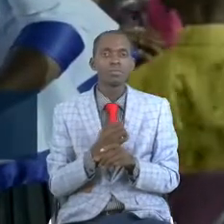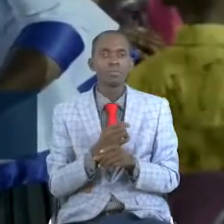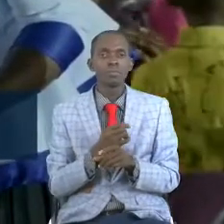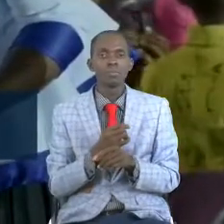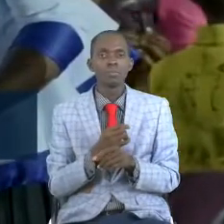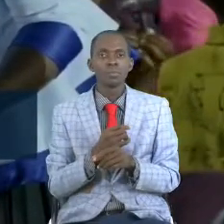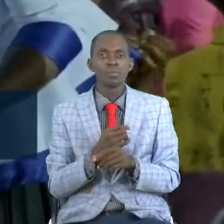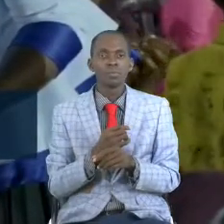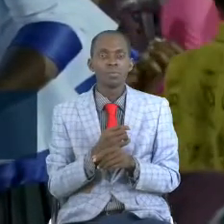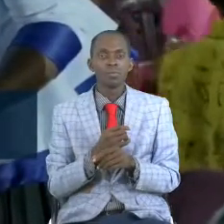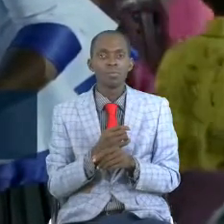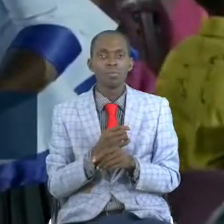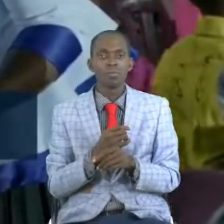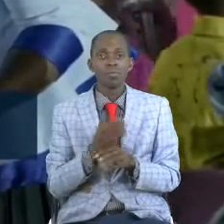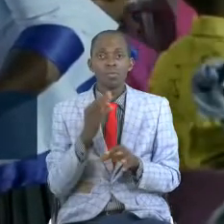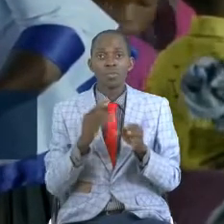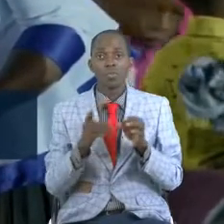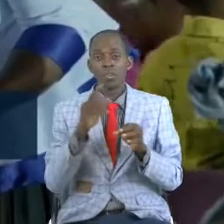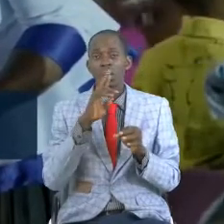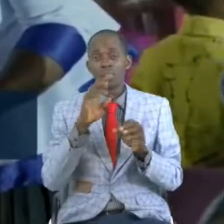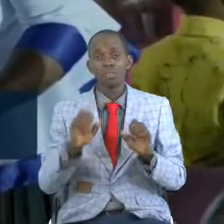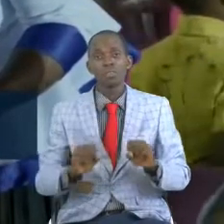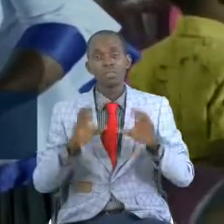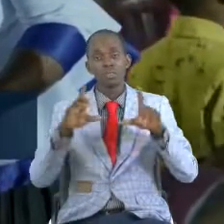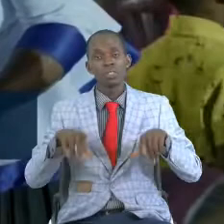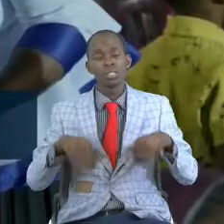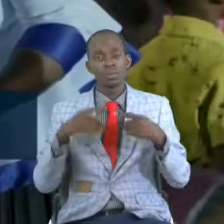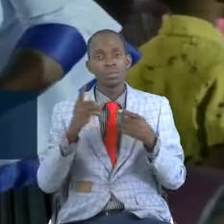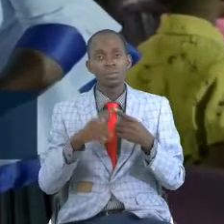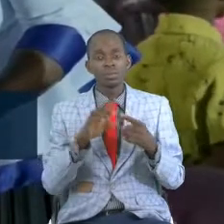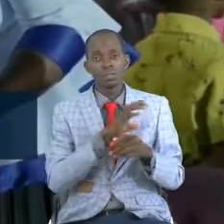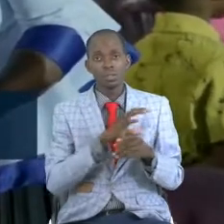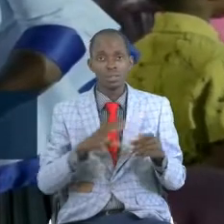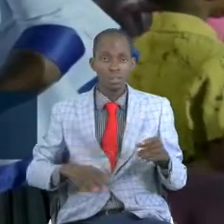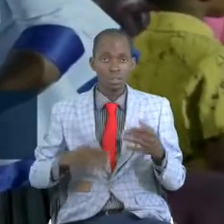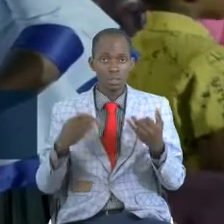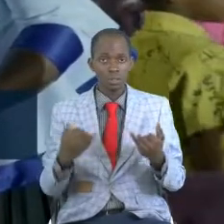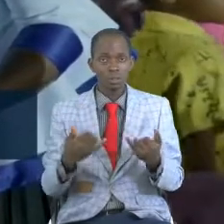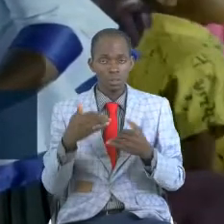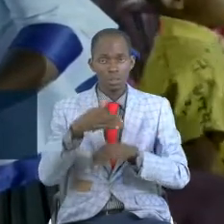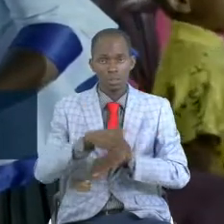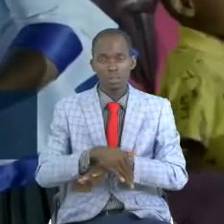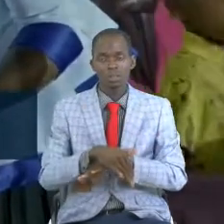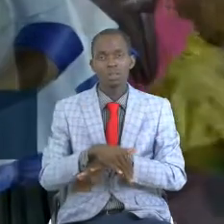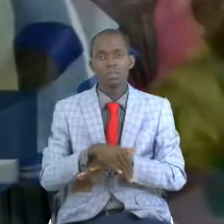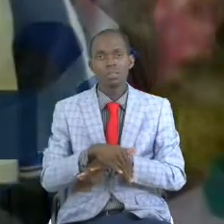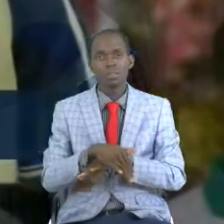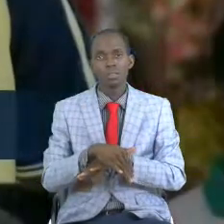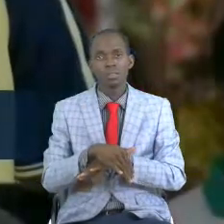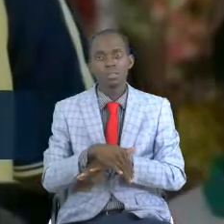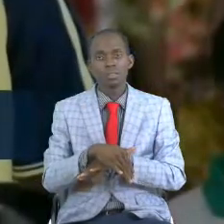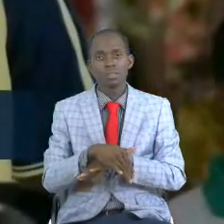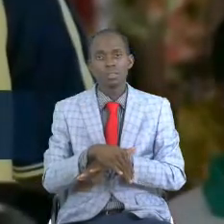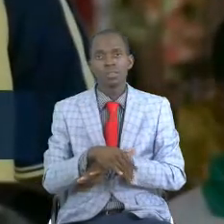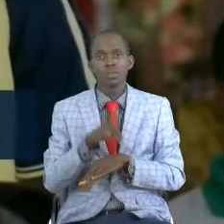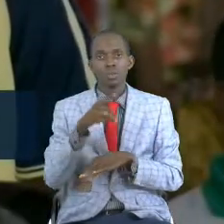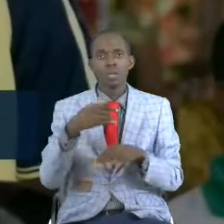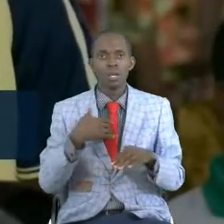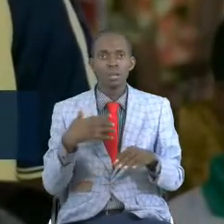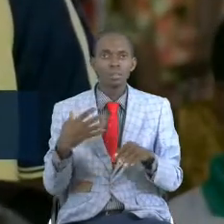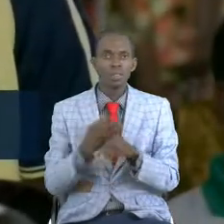If you are giving your life to Christ tonight, you have taken a very good